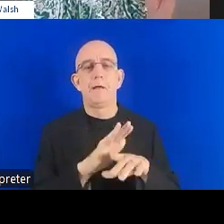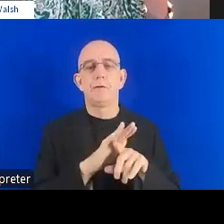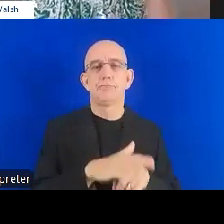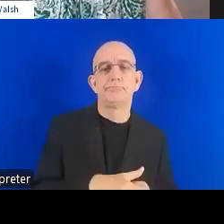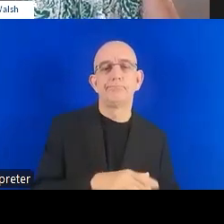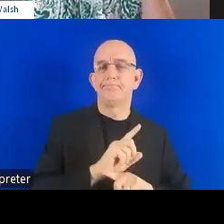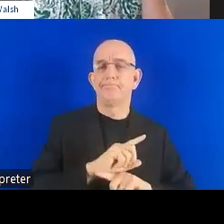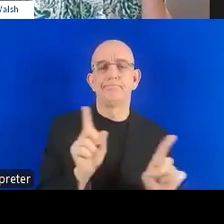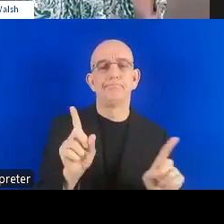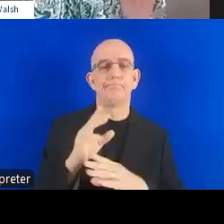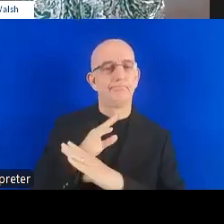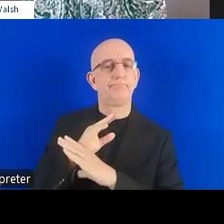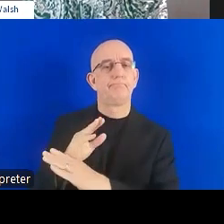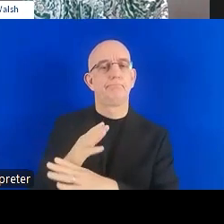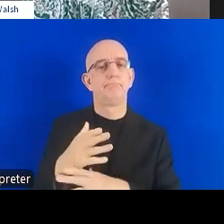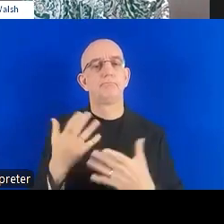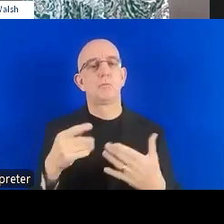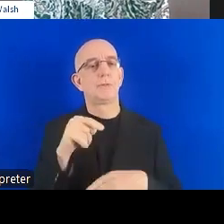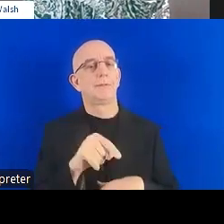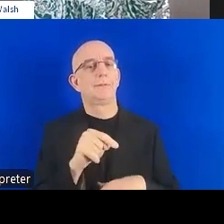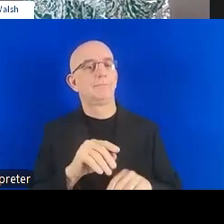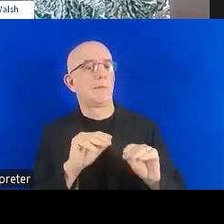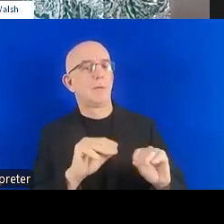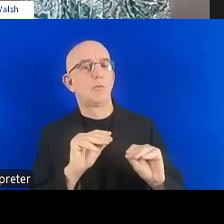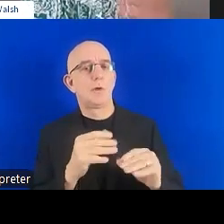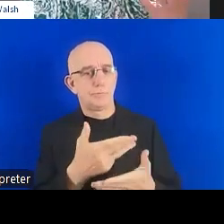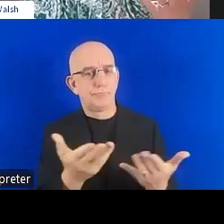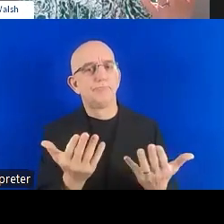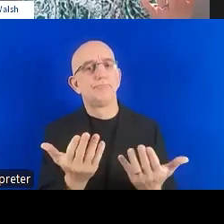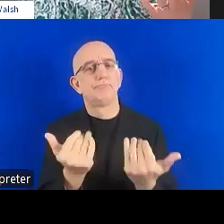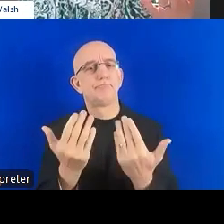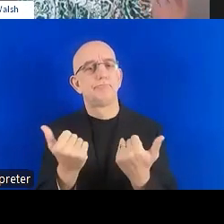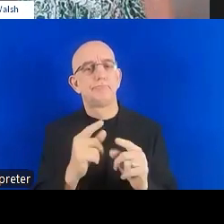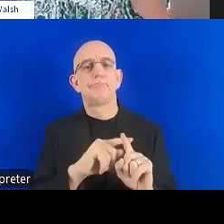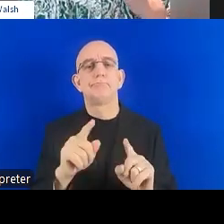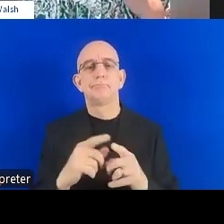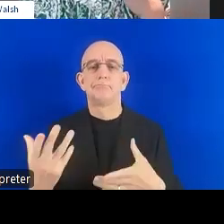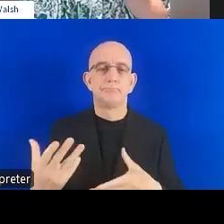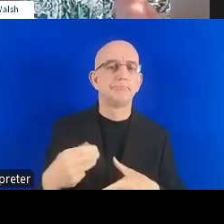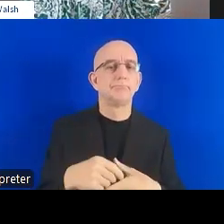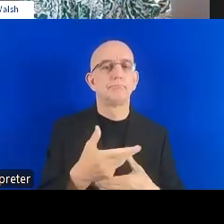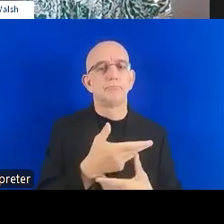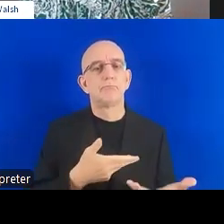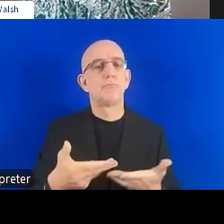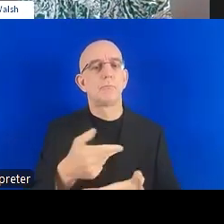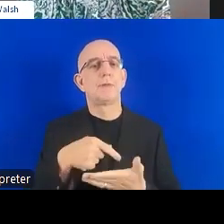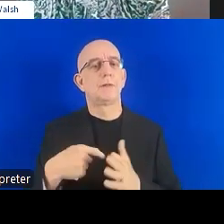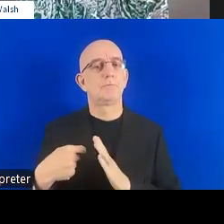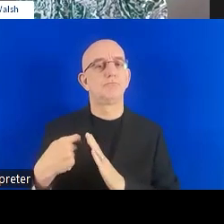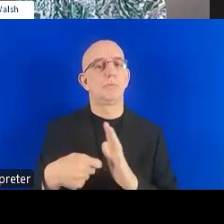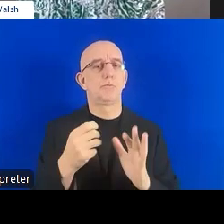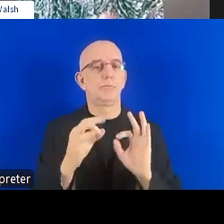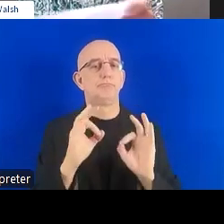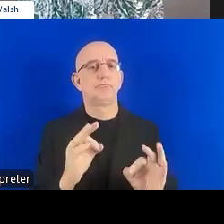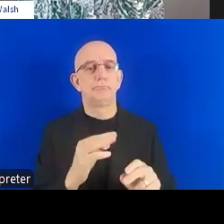to generate research, evidence, and learning on our work and bring people together to discuss it.